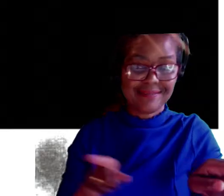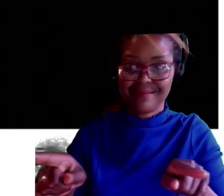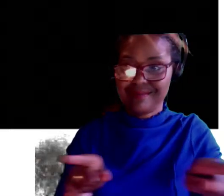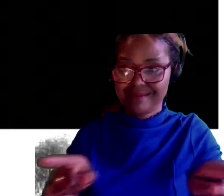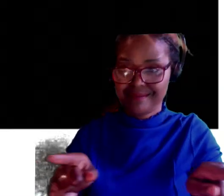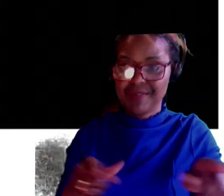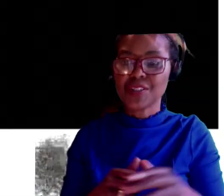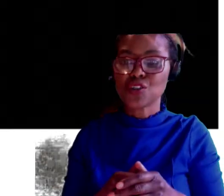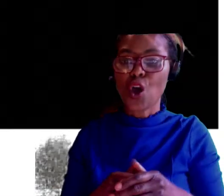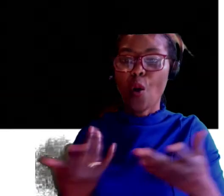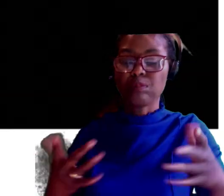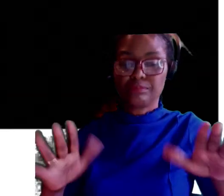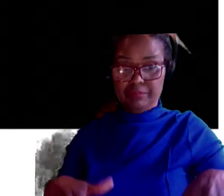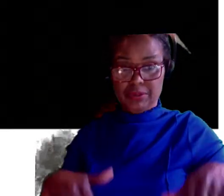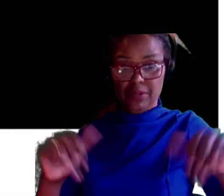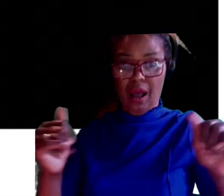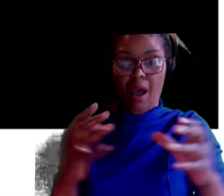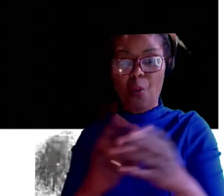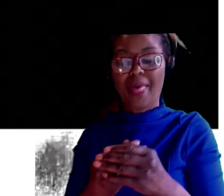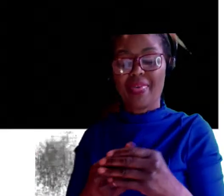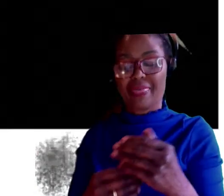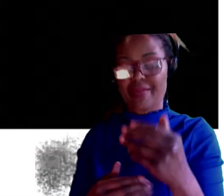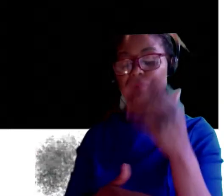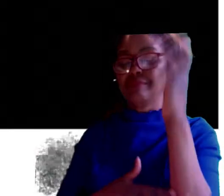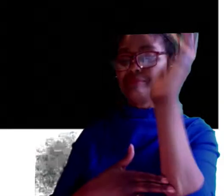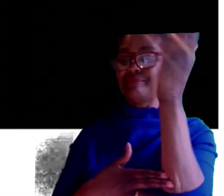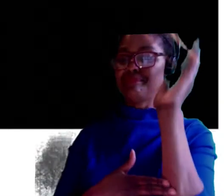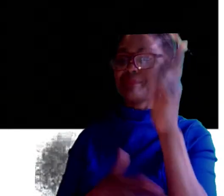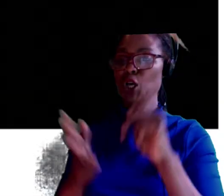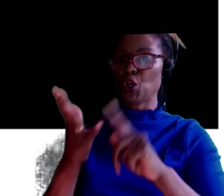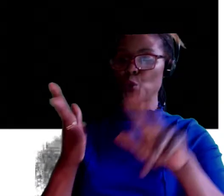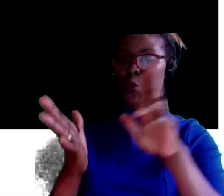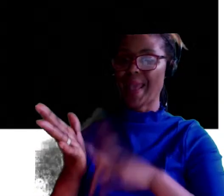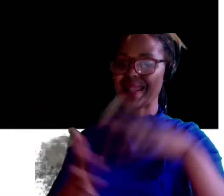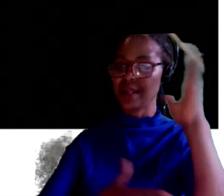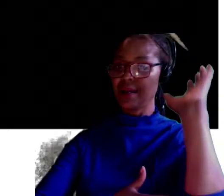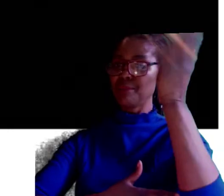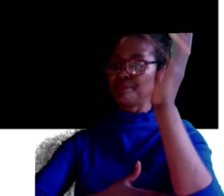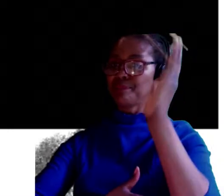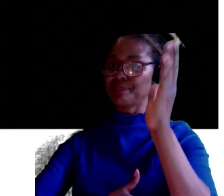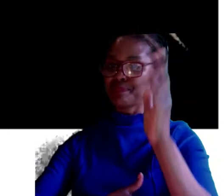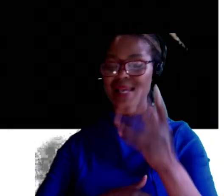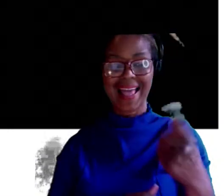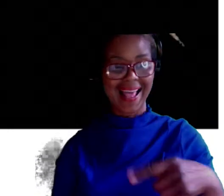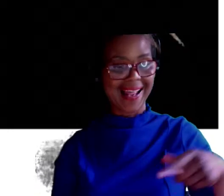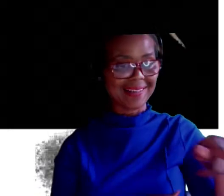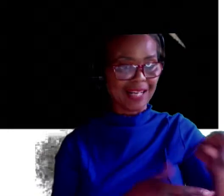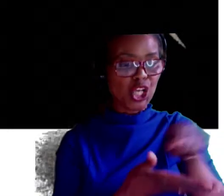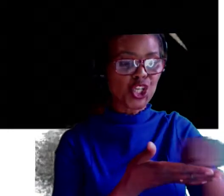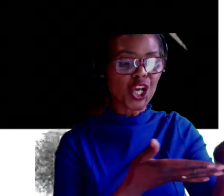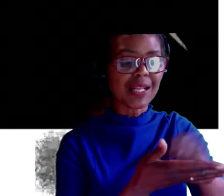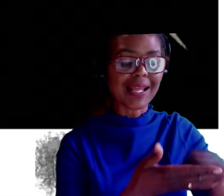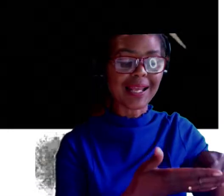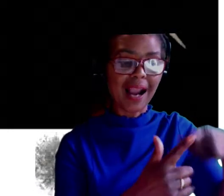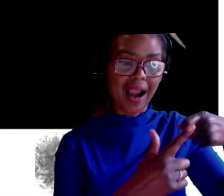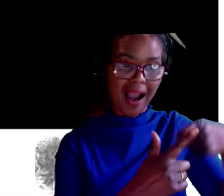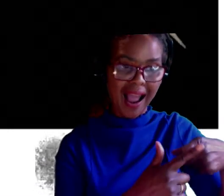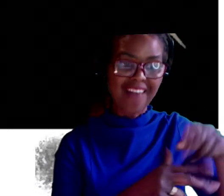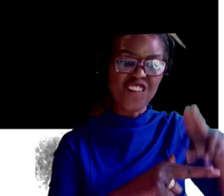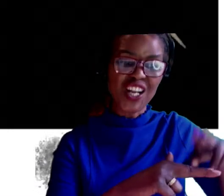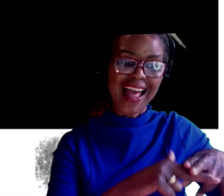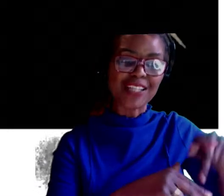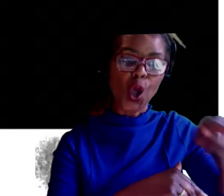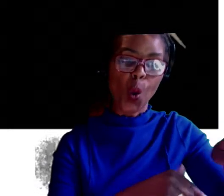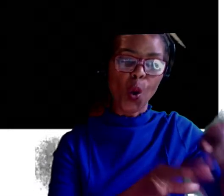the aforementioned address to the United Nations, and Kai Fernando doing a Q&A that's hosted by an organisation